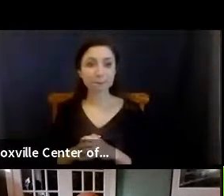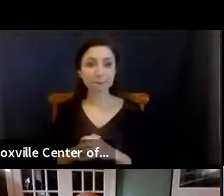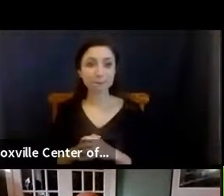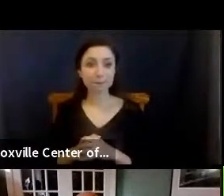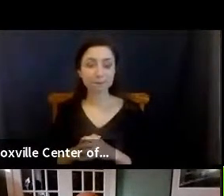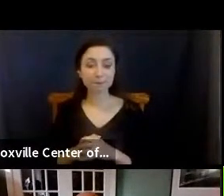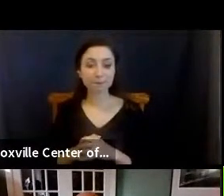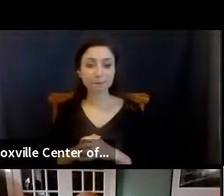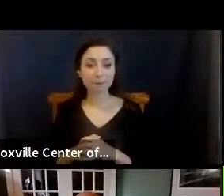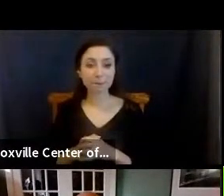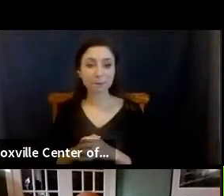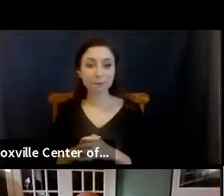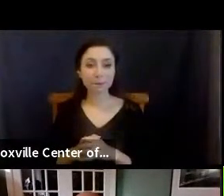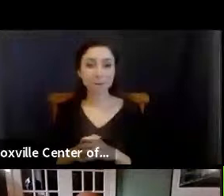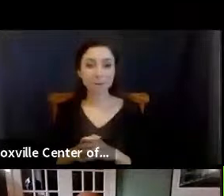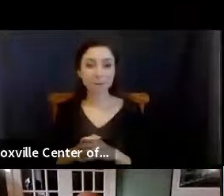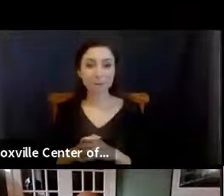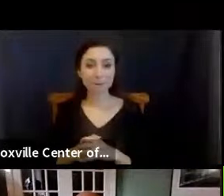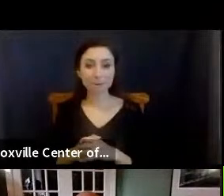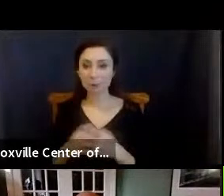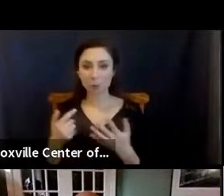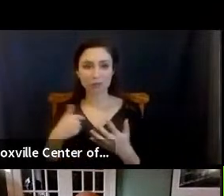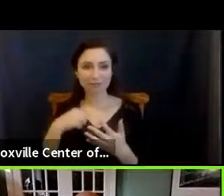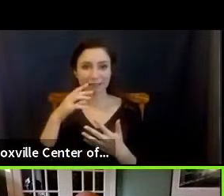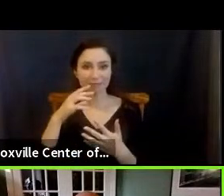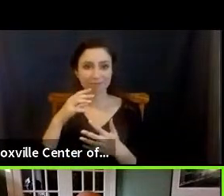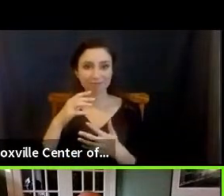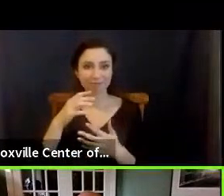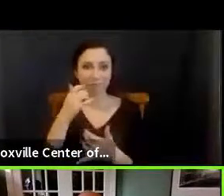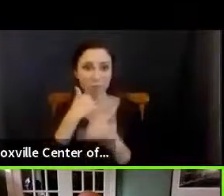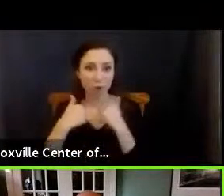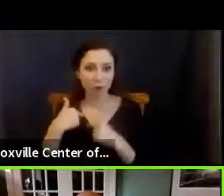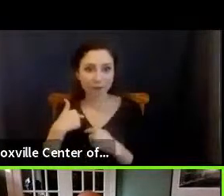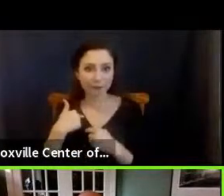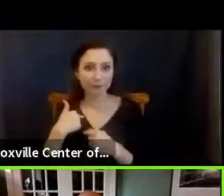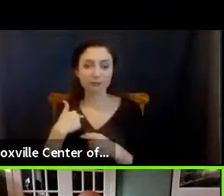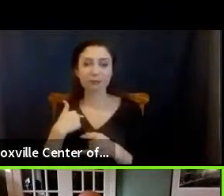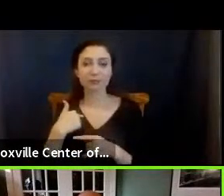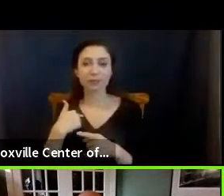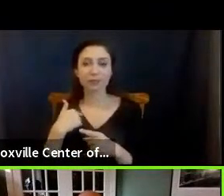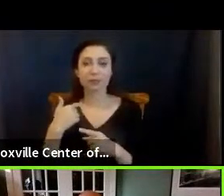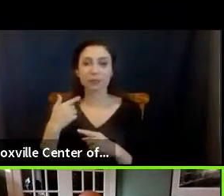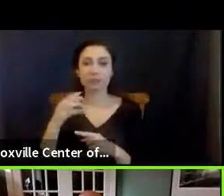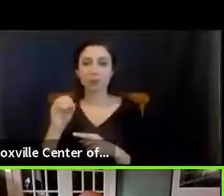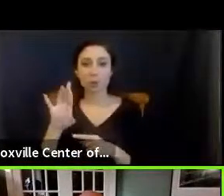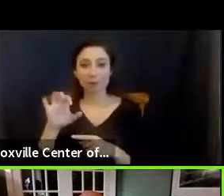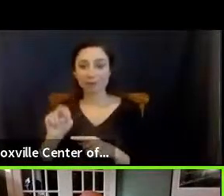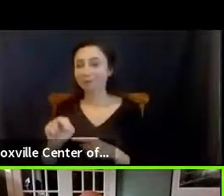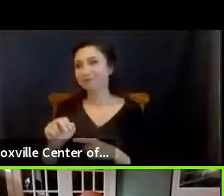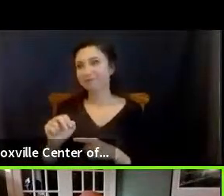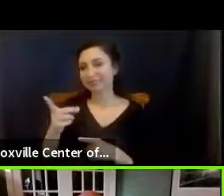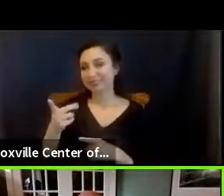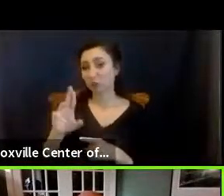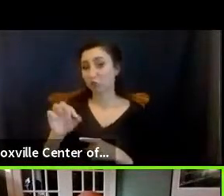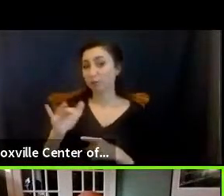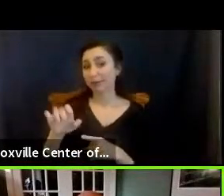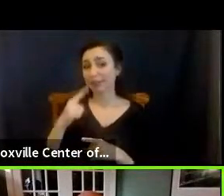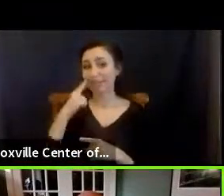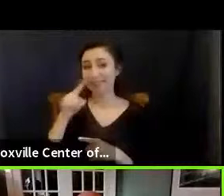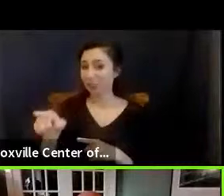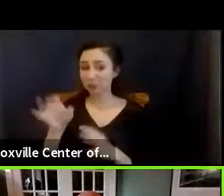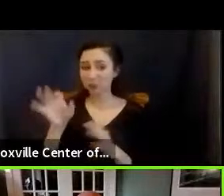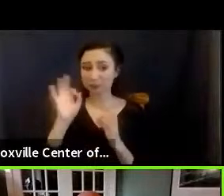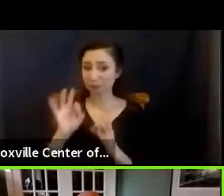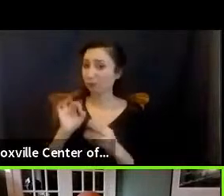Or did I mischaracterize anything? Dr. Shamiyeh, I think you named it perfectly. I think we're just at a point